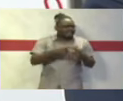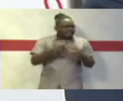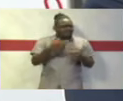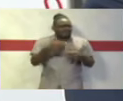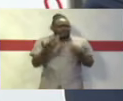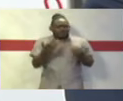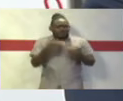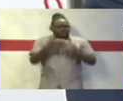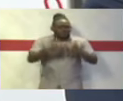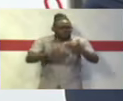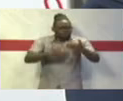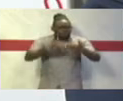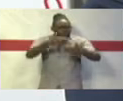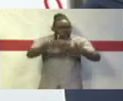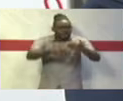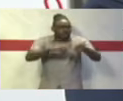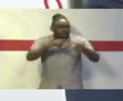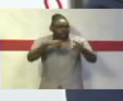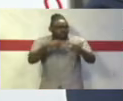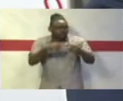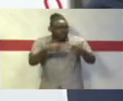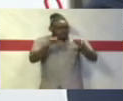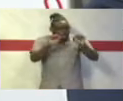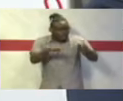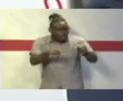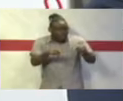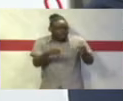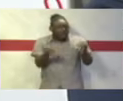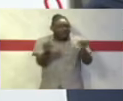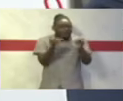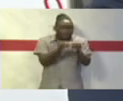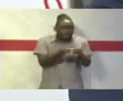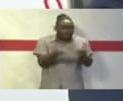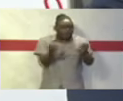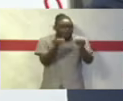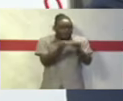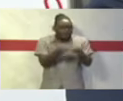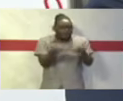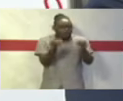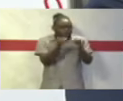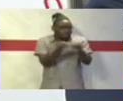for we have the capacity available for us based on the